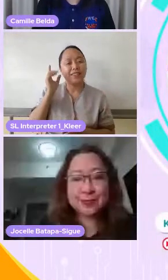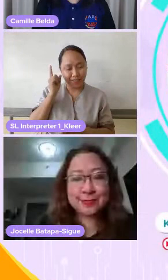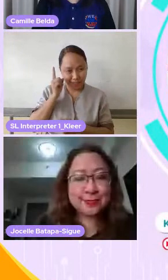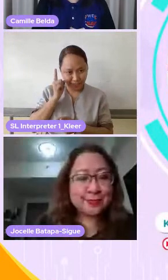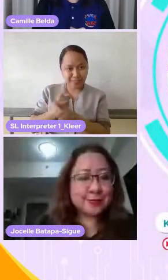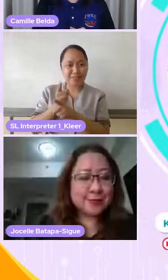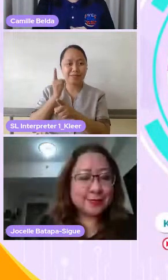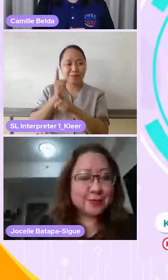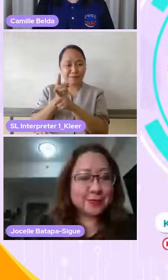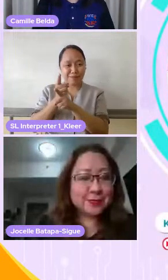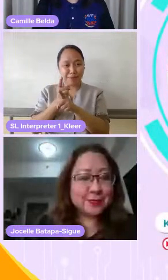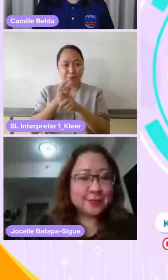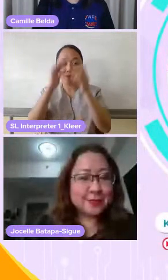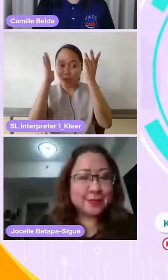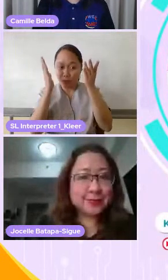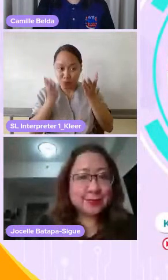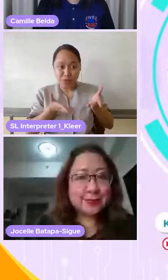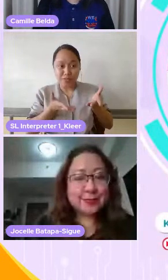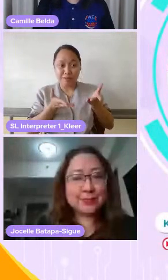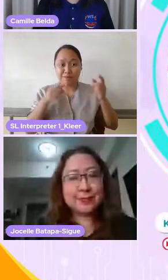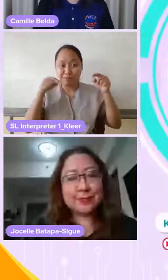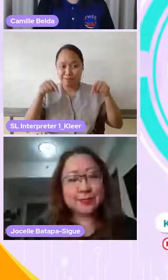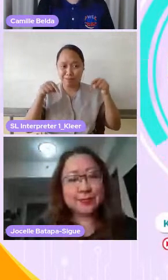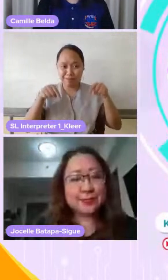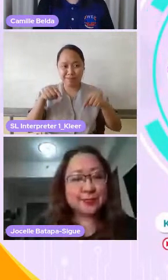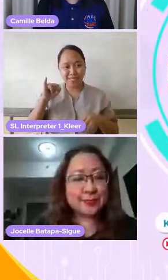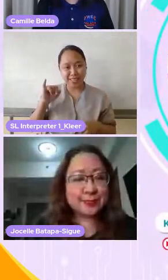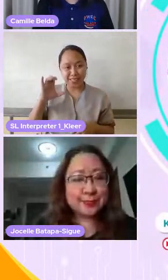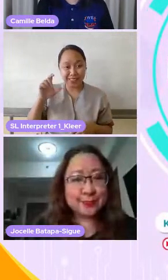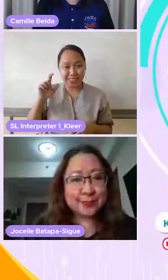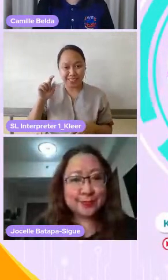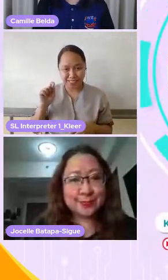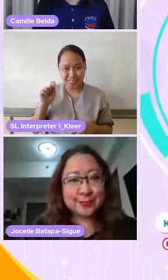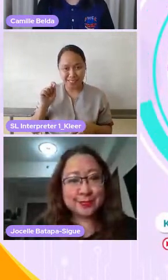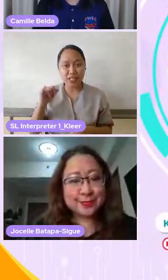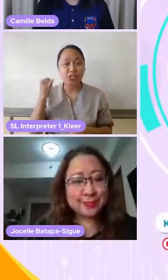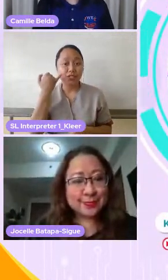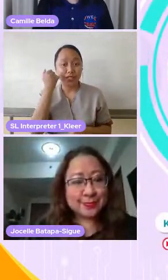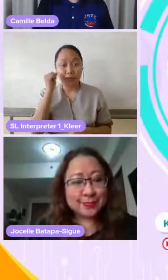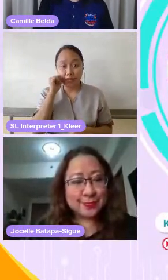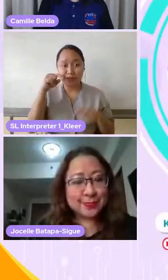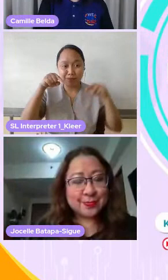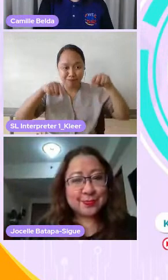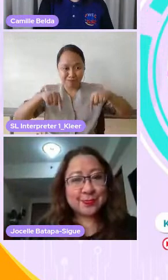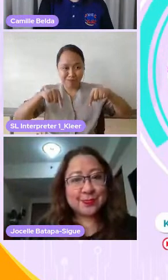for DICT Undersecretary Attorney Giselle Batapasige.